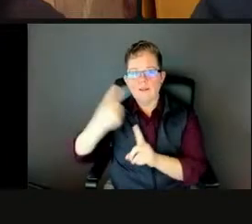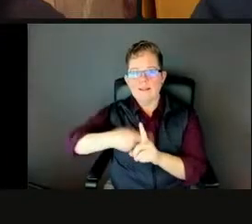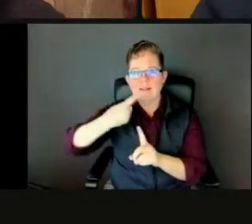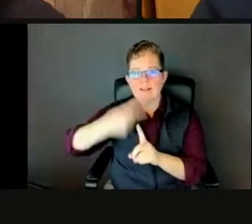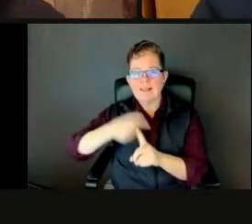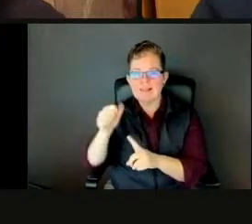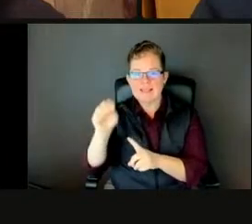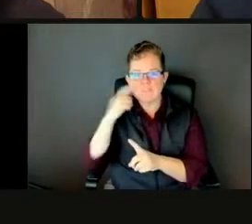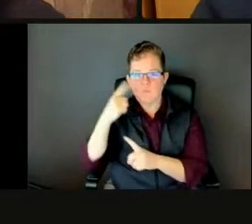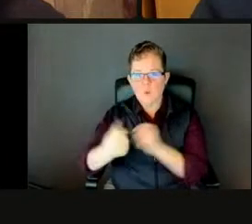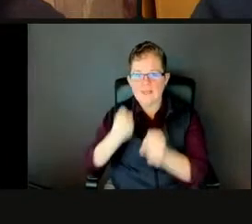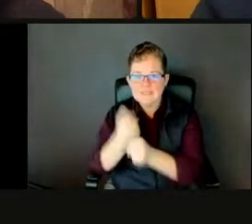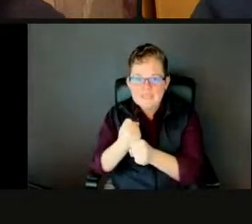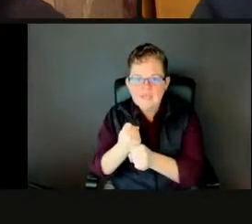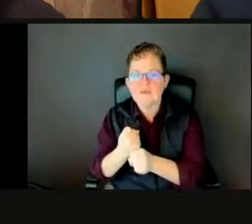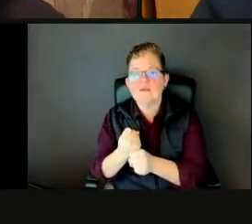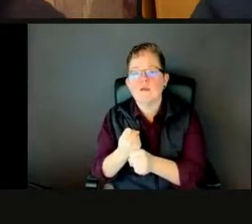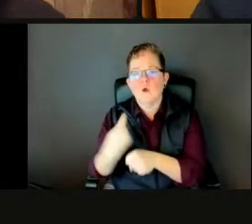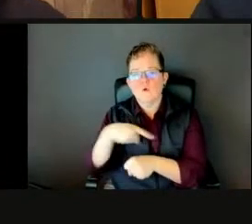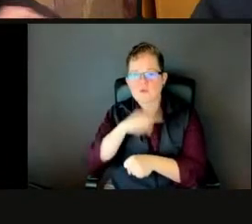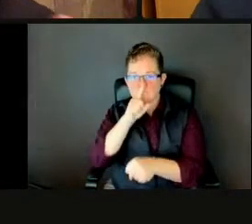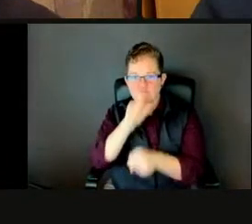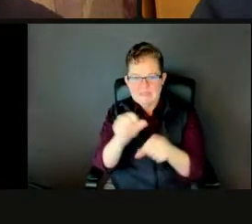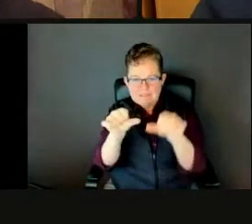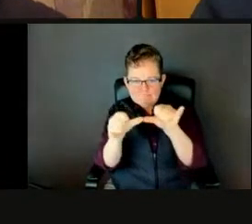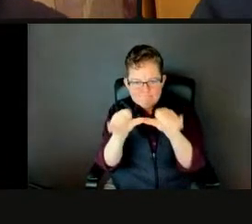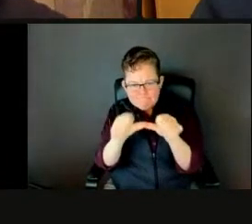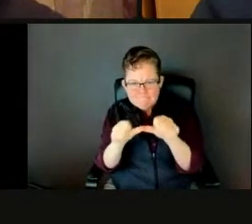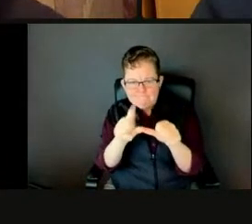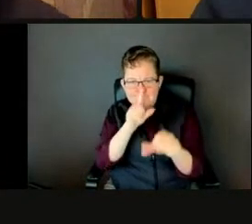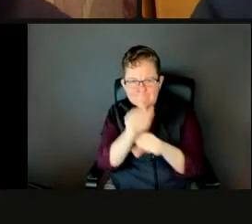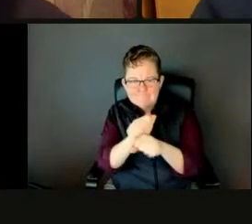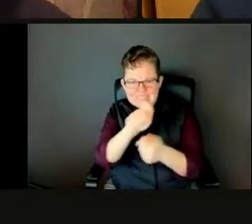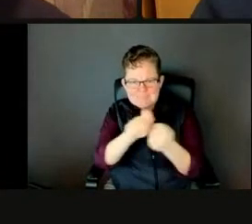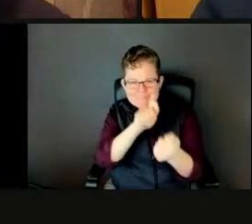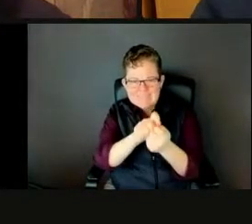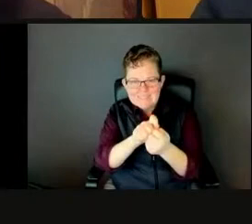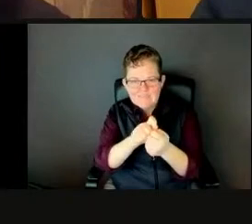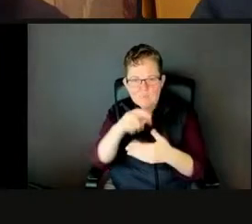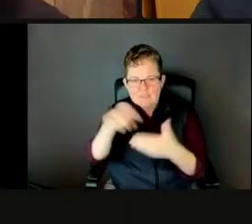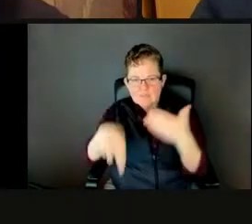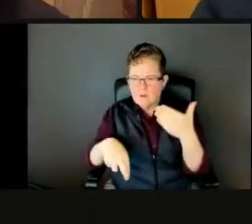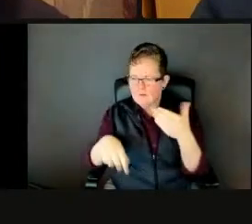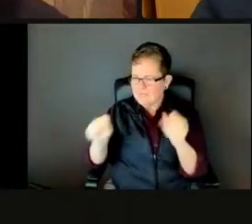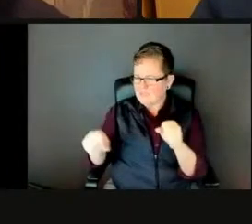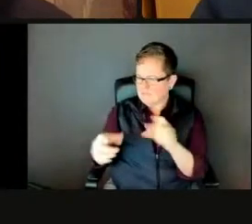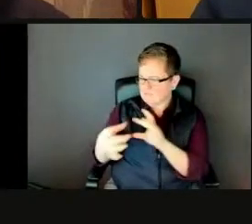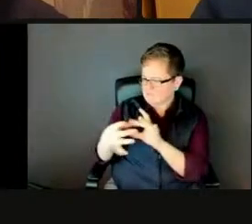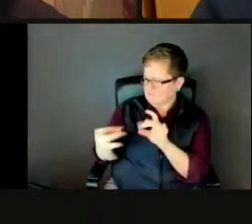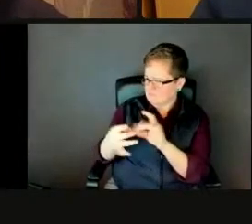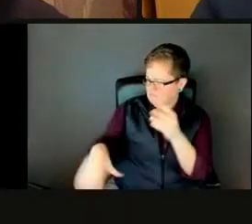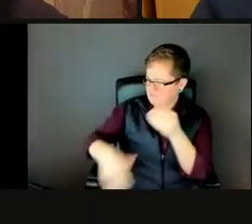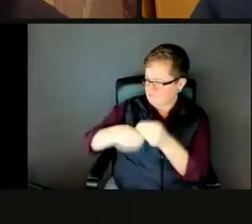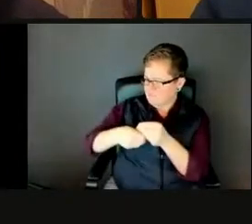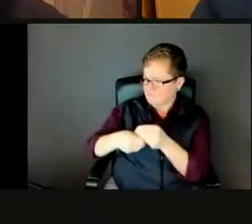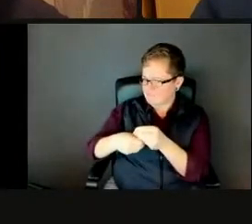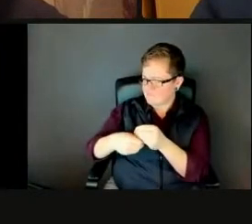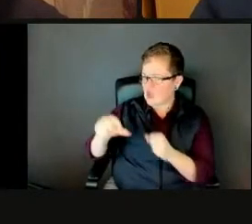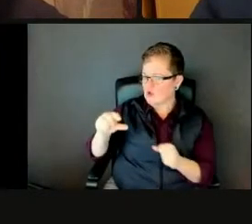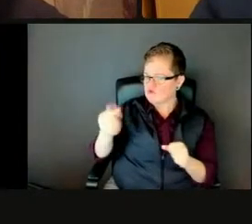a year or whatnot, that we can really gauge some positive outcomes. Could you speak to that a little bit? Absolutely.